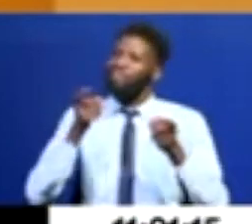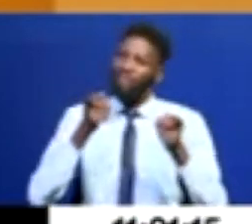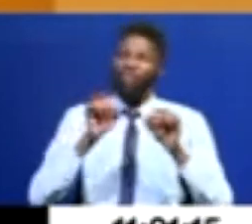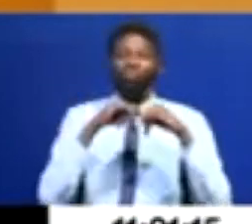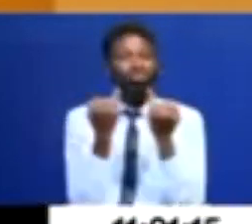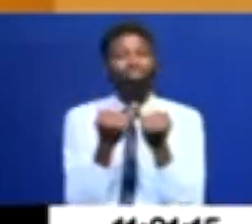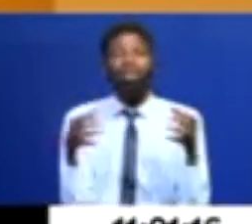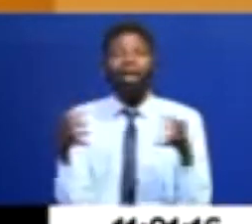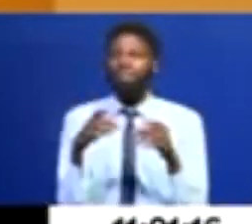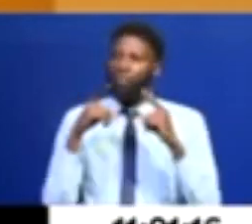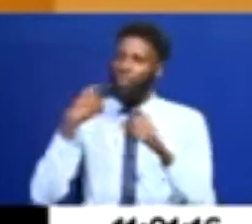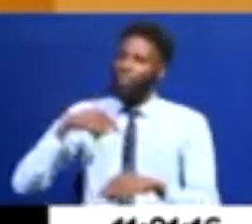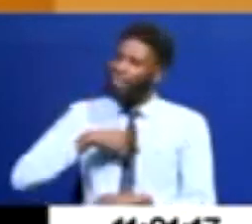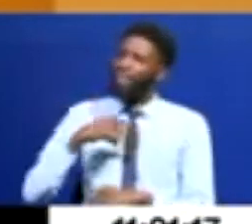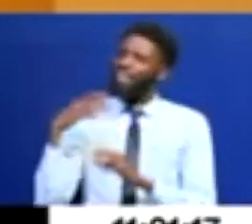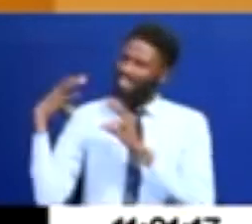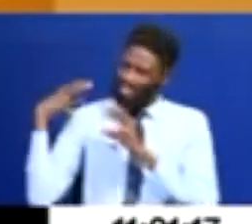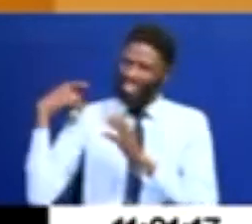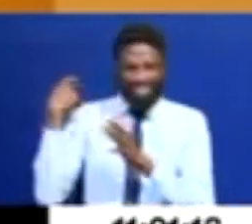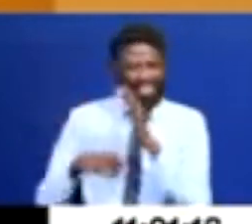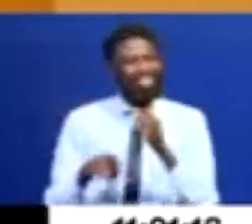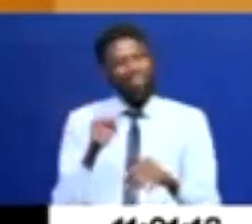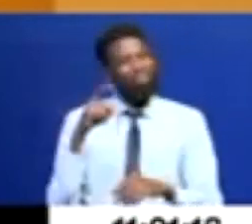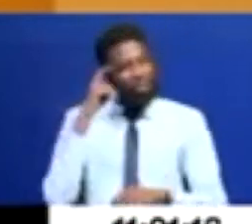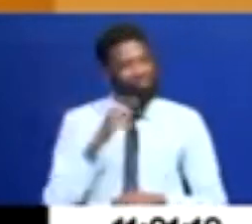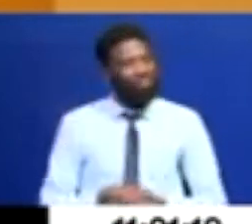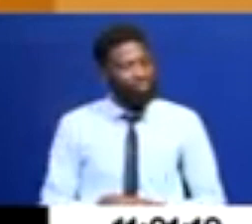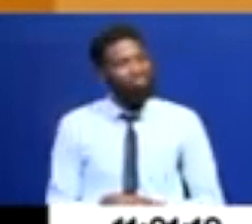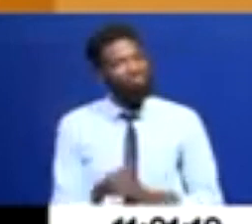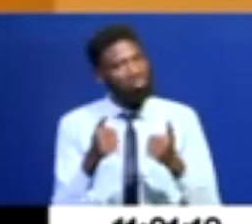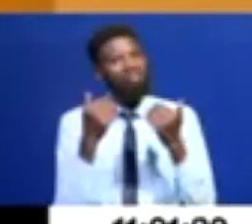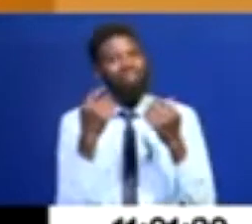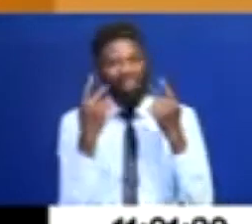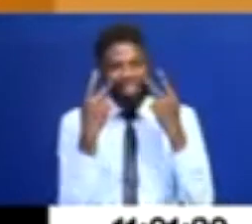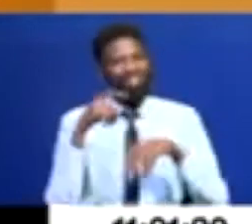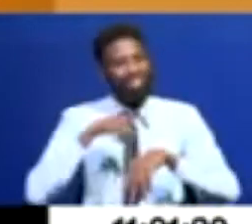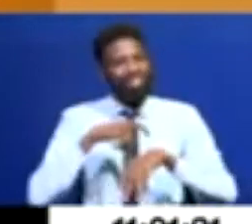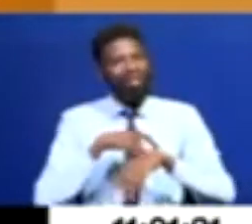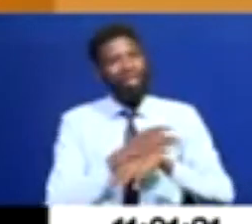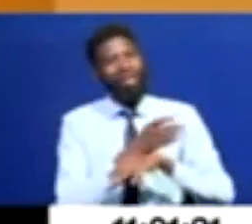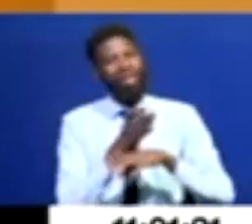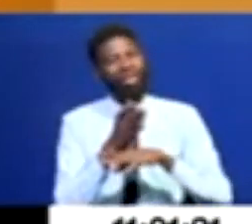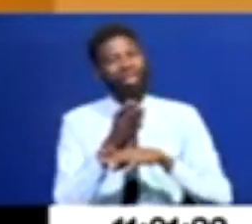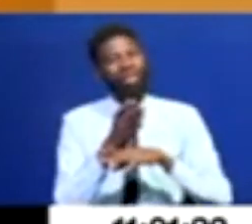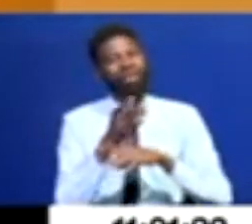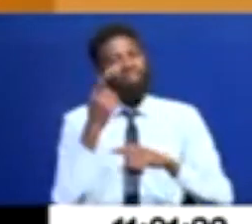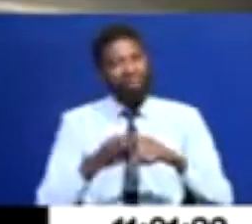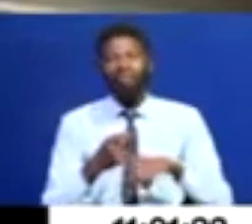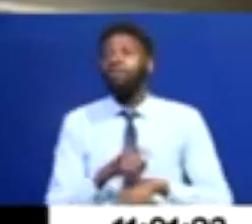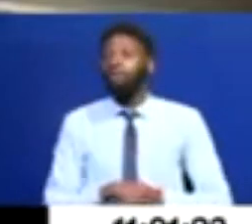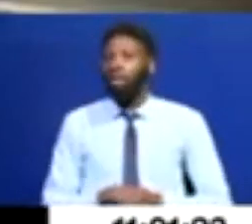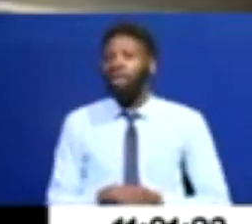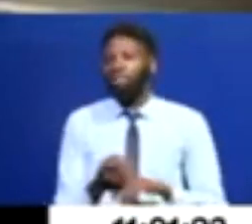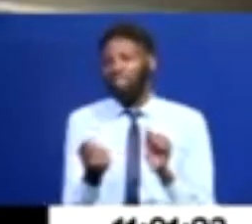saying that we are forced to pay so much tax. Very good. Gentlemen, I mean, I can see, you know, time is coming to 1 minute past 11 o'clock,